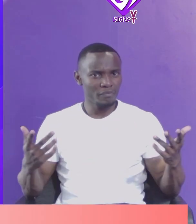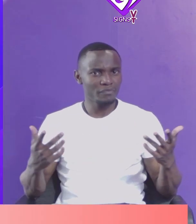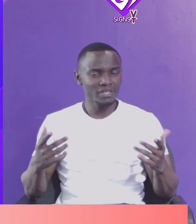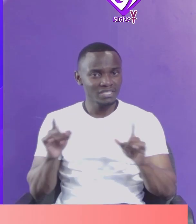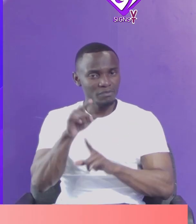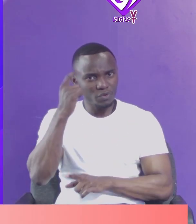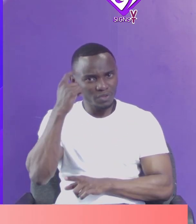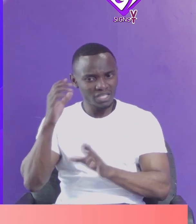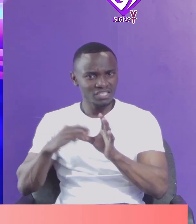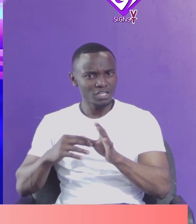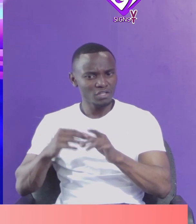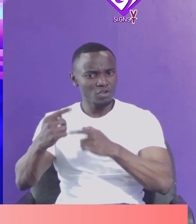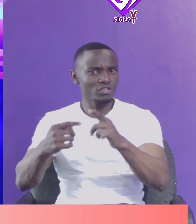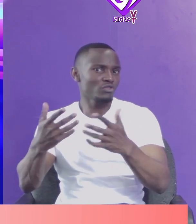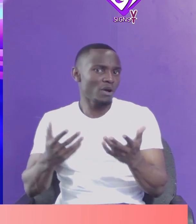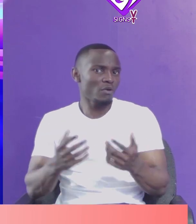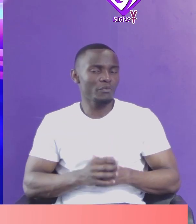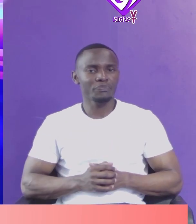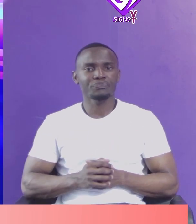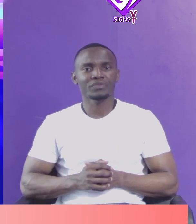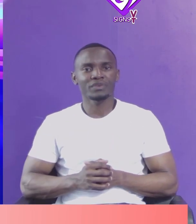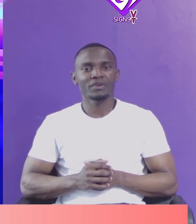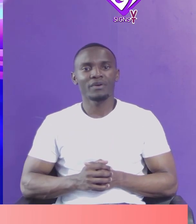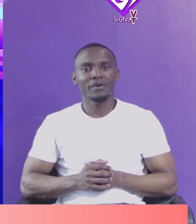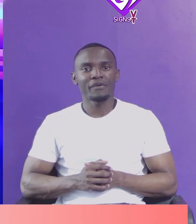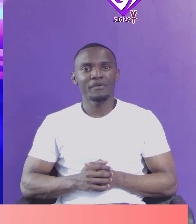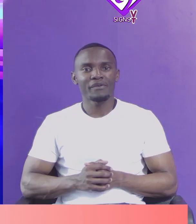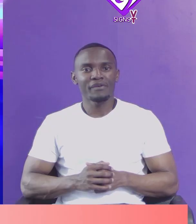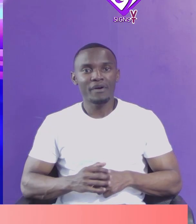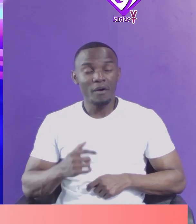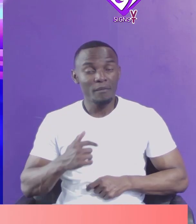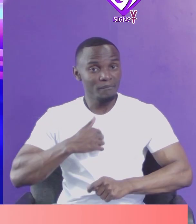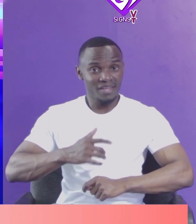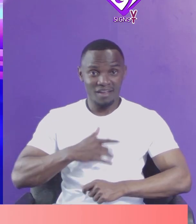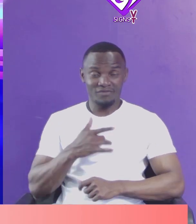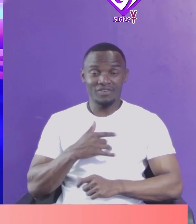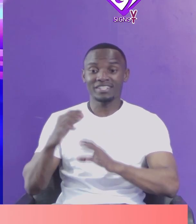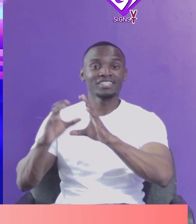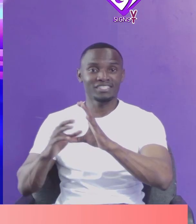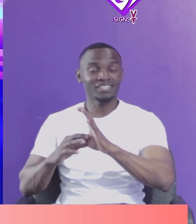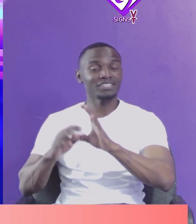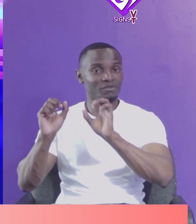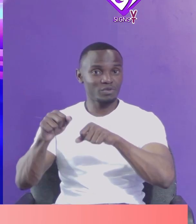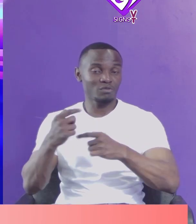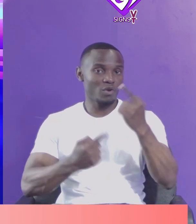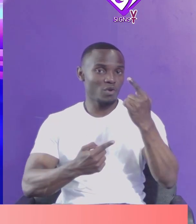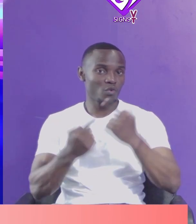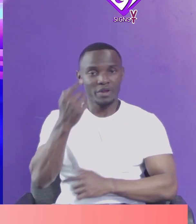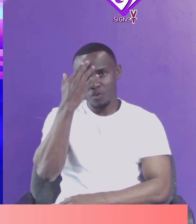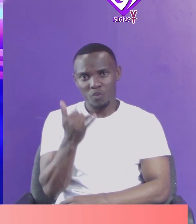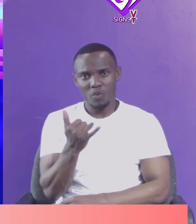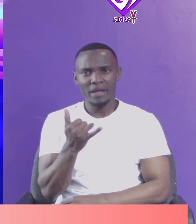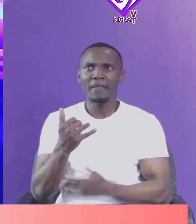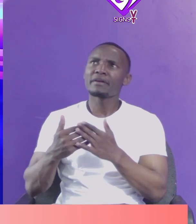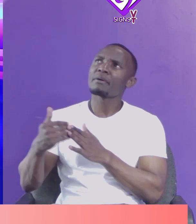on with this? Yeah, I kind of felt like Chelsea were going to have an upper hand in this game. I feel like they've been, I think, kind of